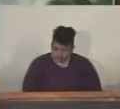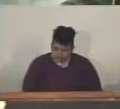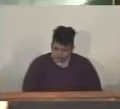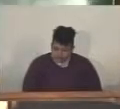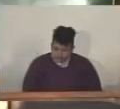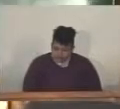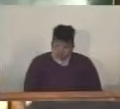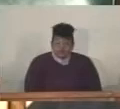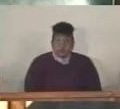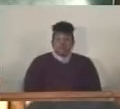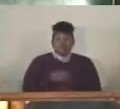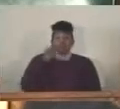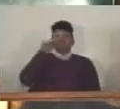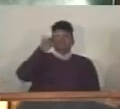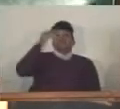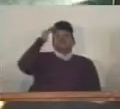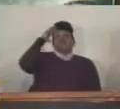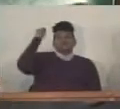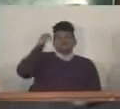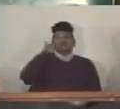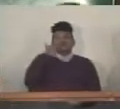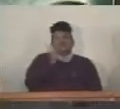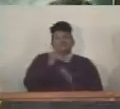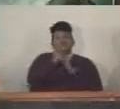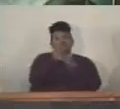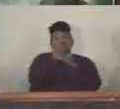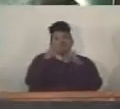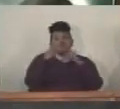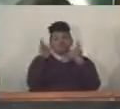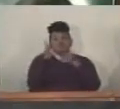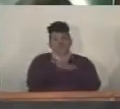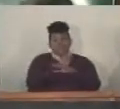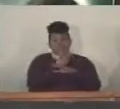I don't think you should disturb